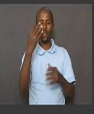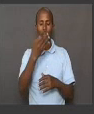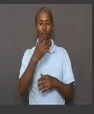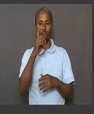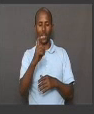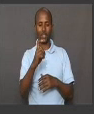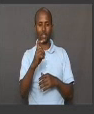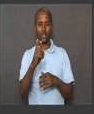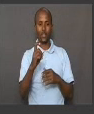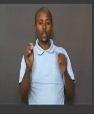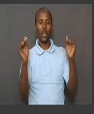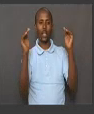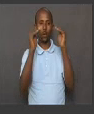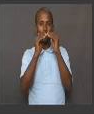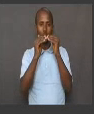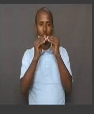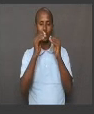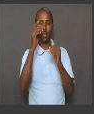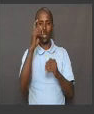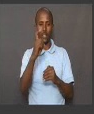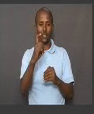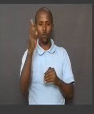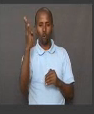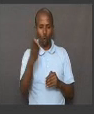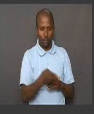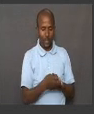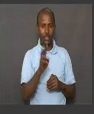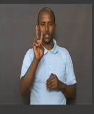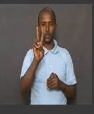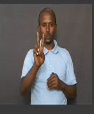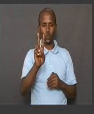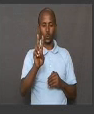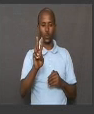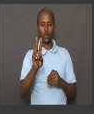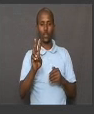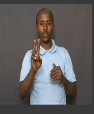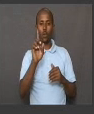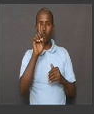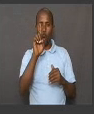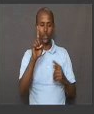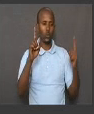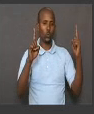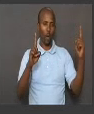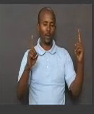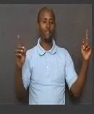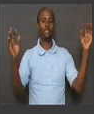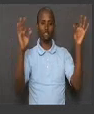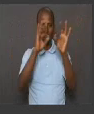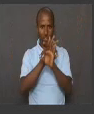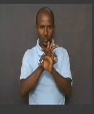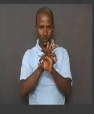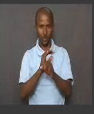of x equals x over 2 is a one-to-one